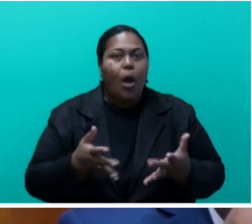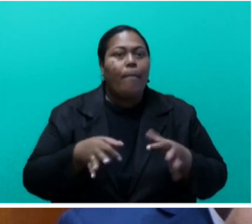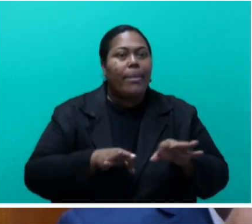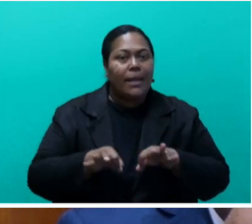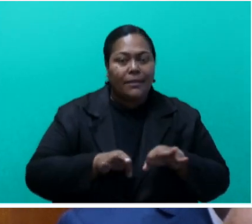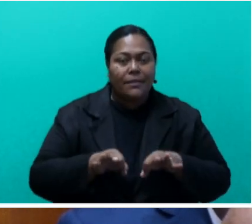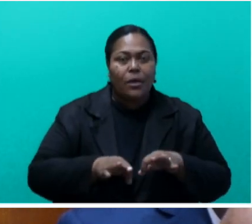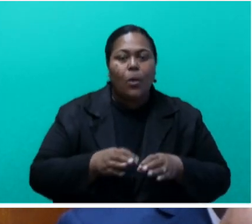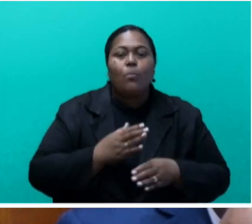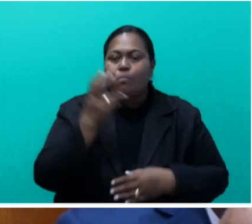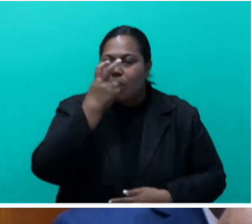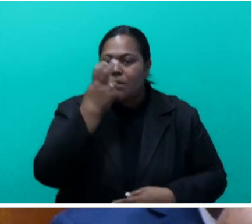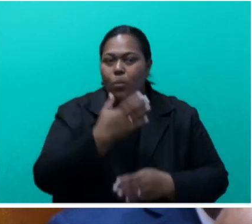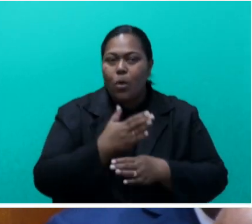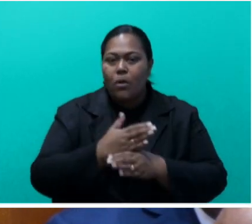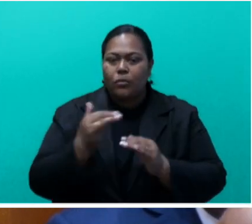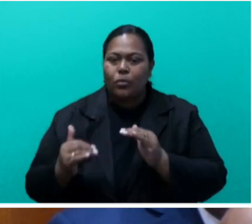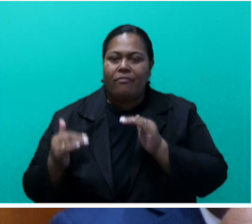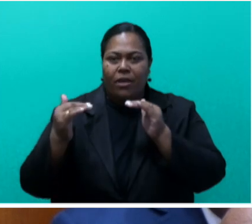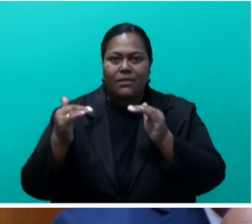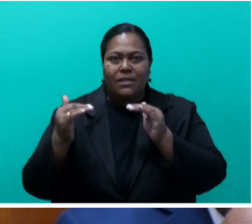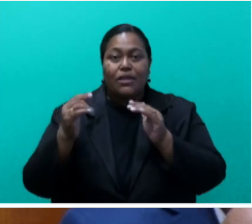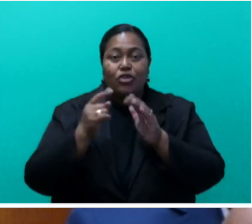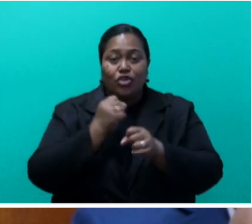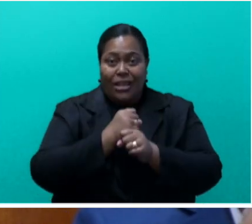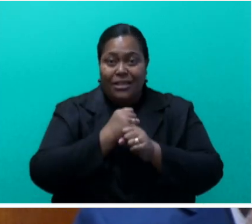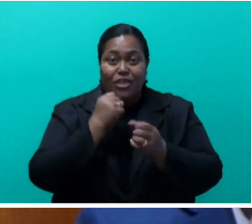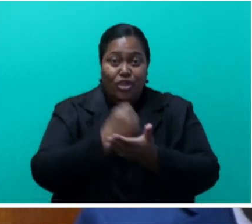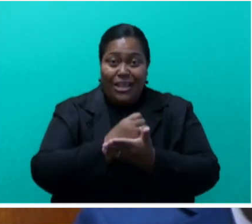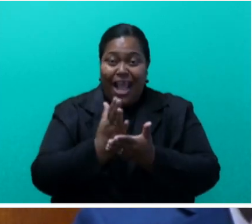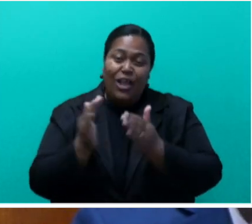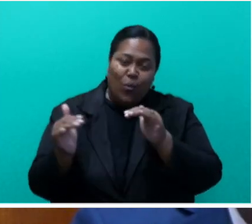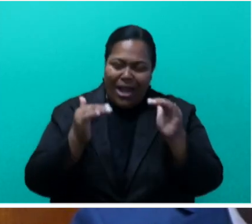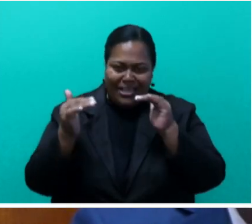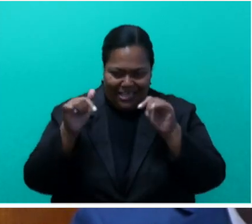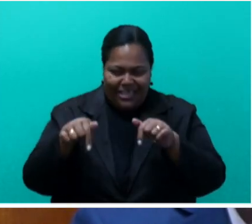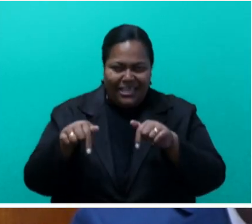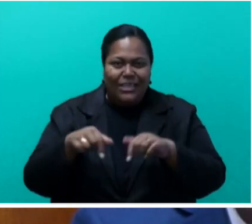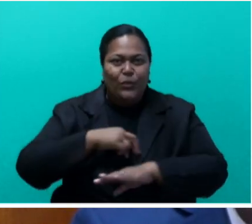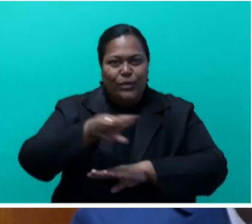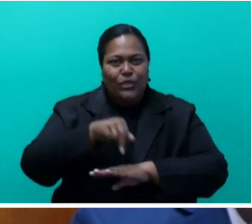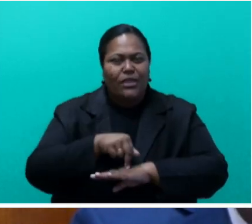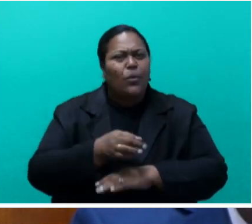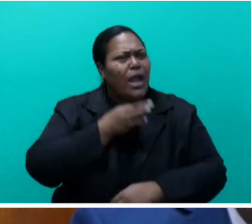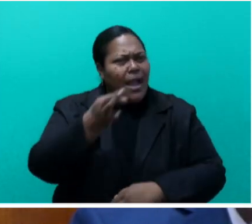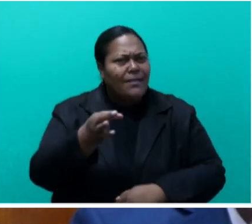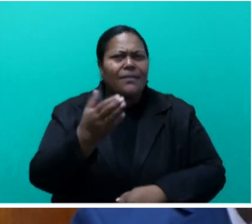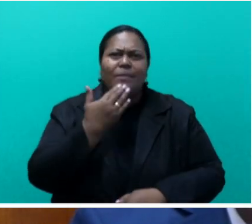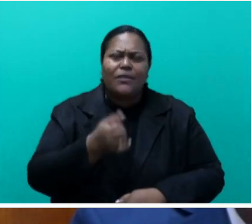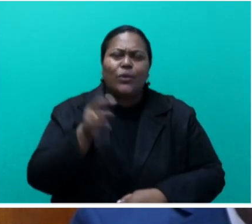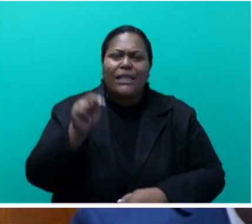the work to advance gender equality in the region. And we asked that there be a creation of a knowledge